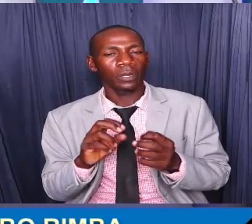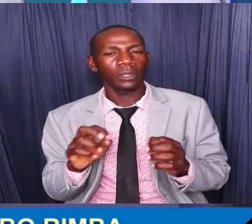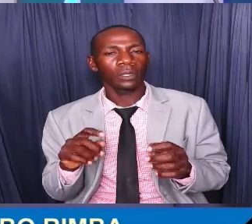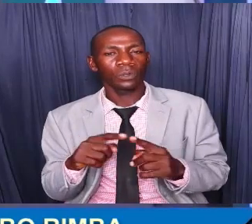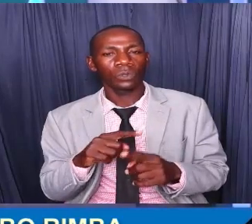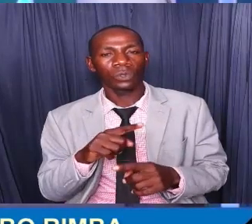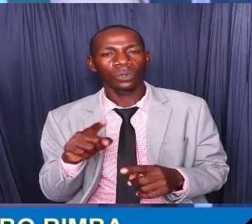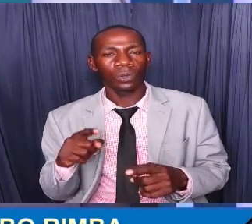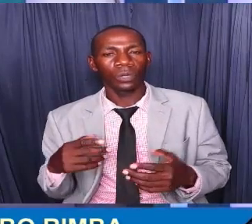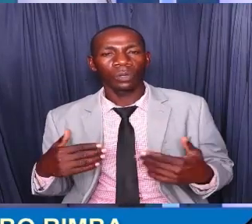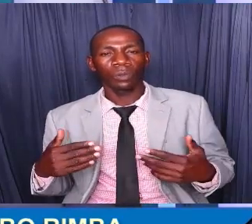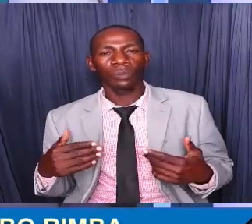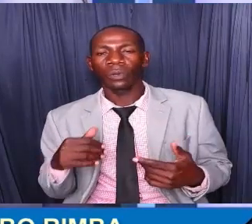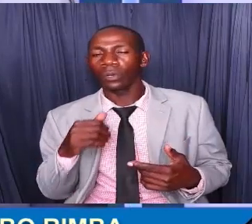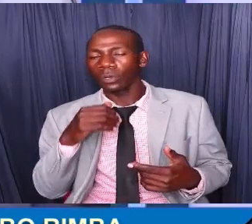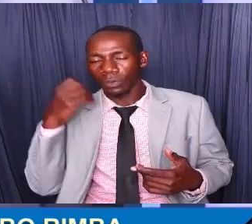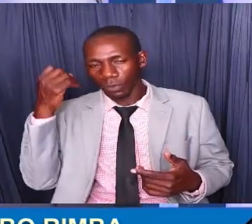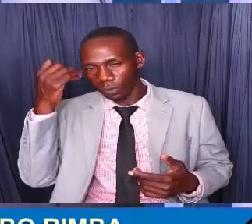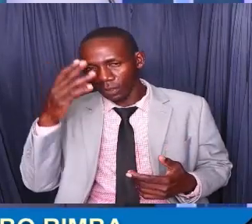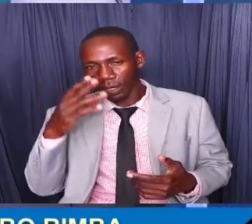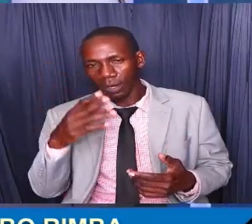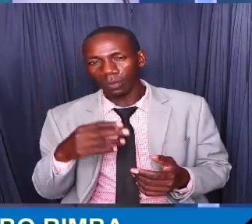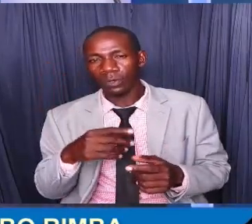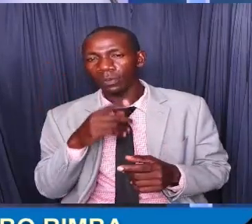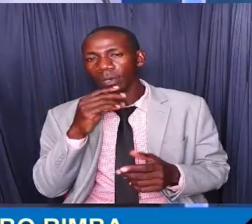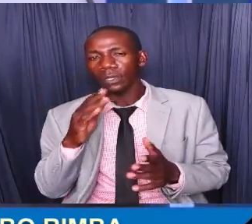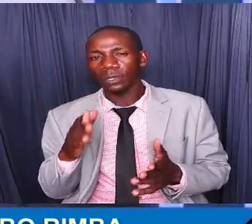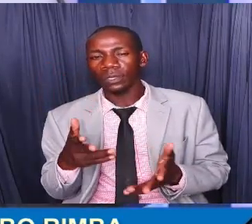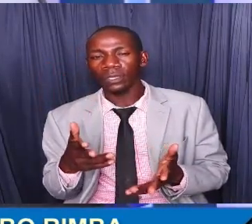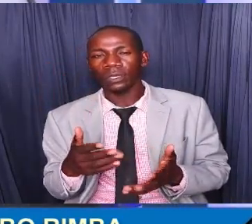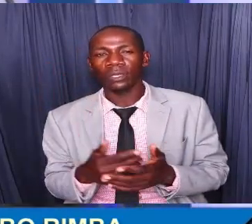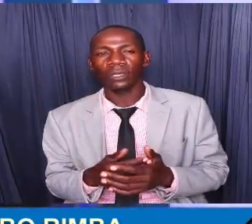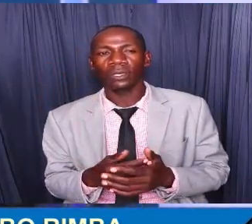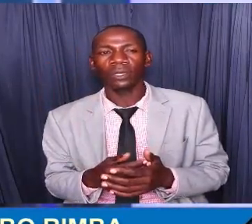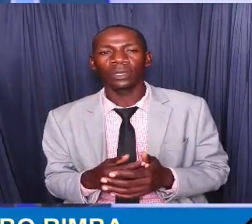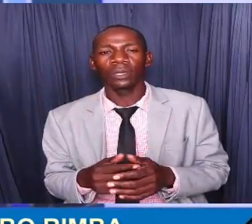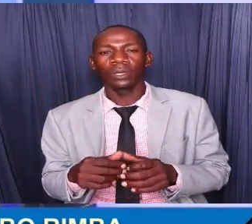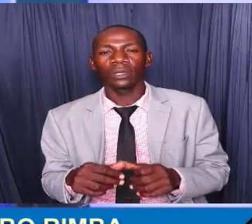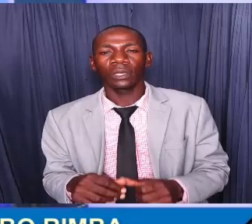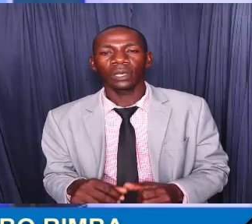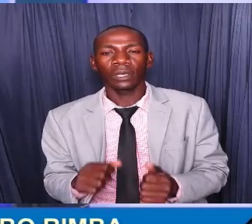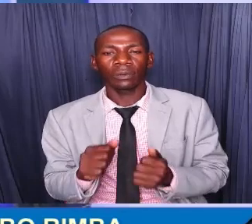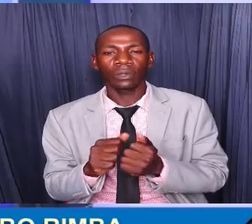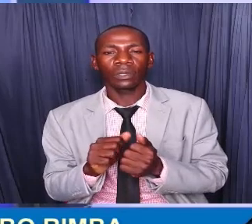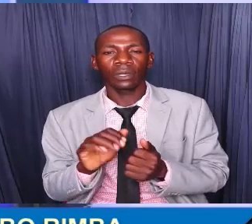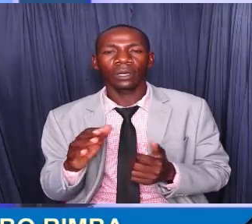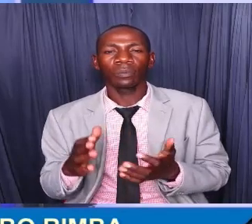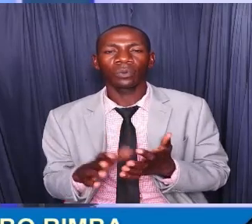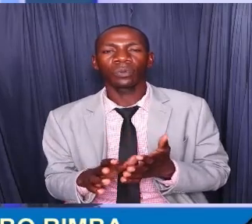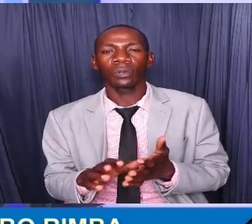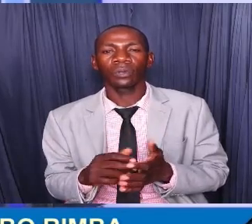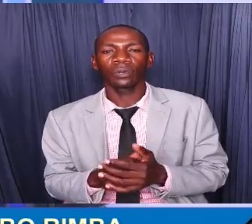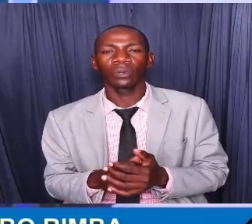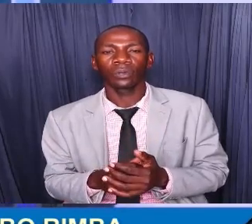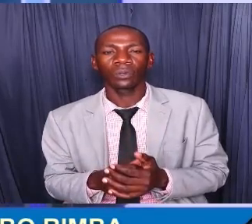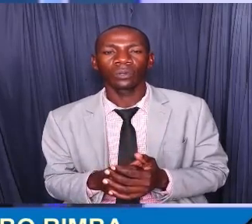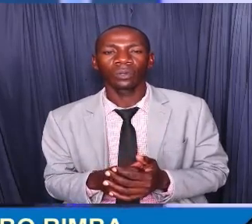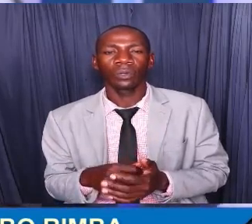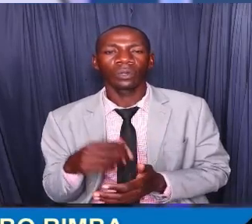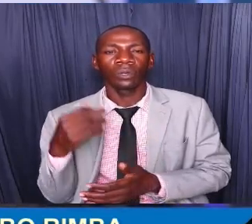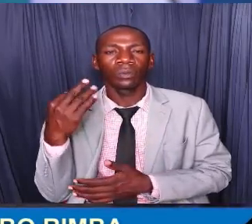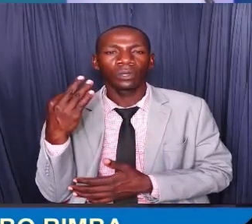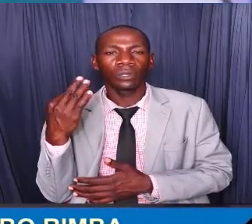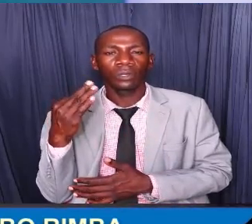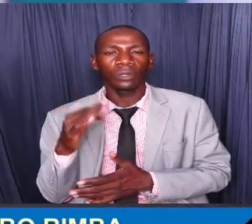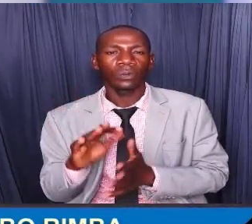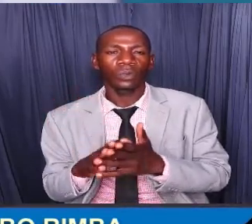happening to you. Hata watu washangae na ndugu huyu. And people are amazed, what's wrong with this brother? Tena abaki na shida zake. And yet he's still having problems. Hata mhubiri